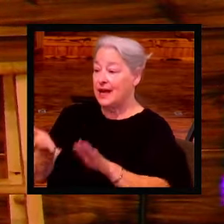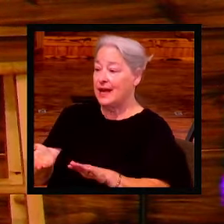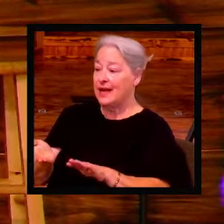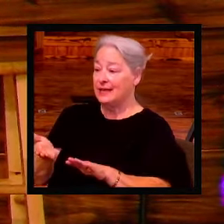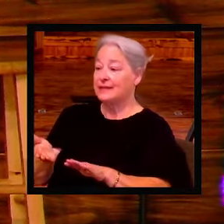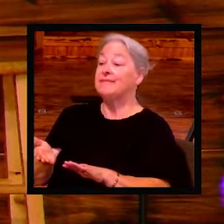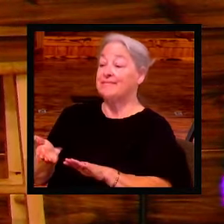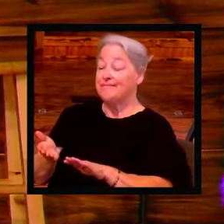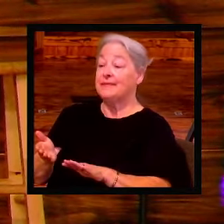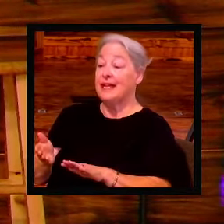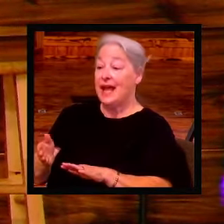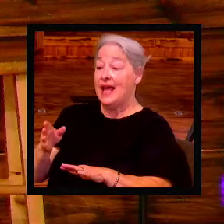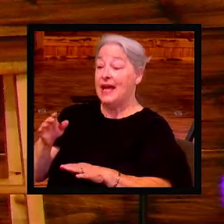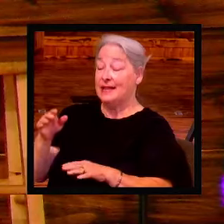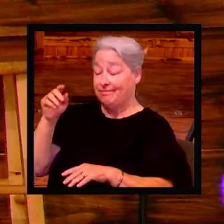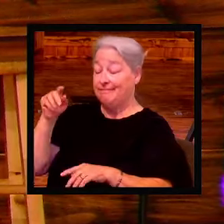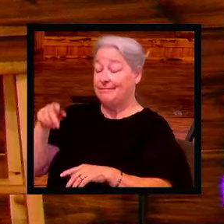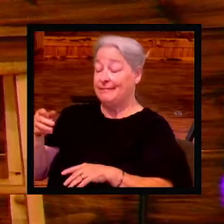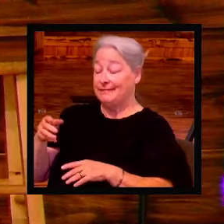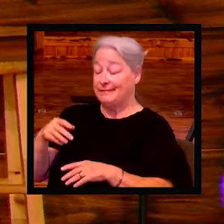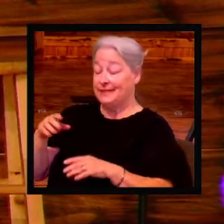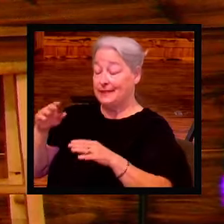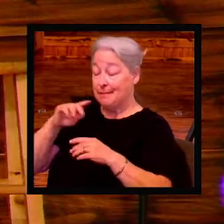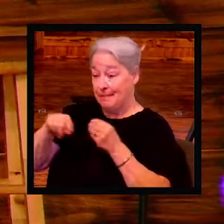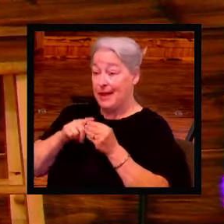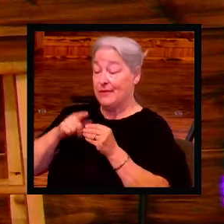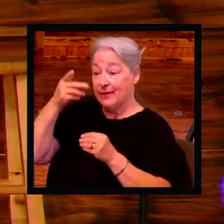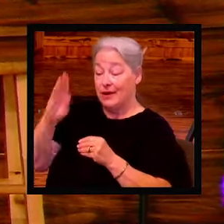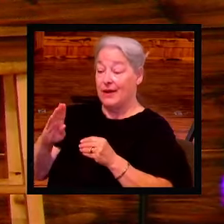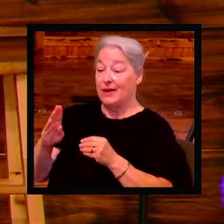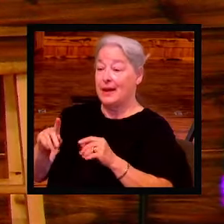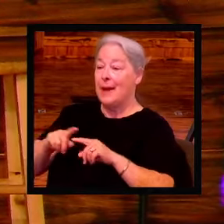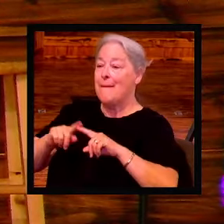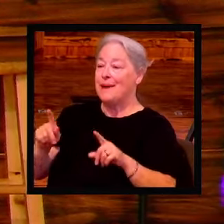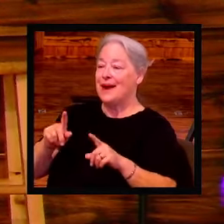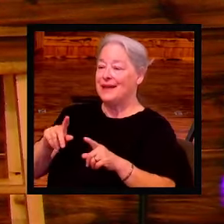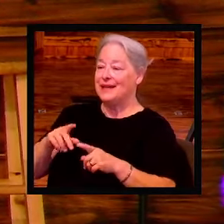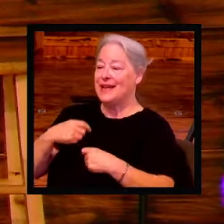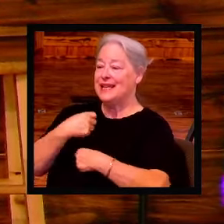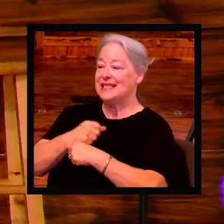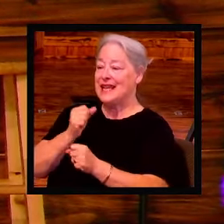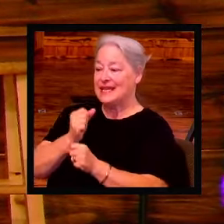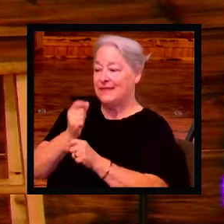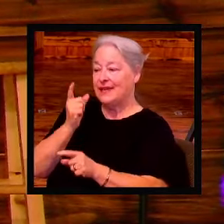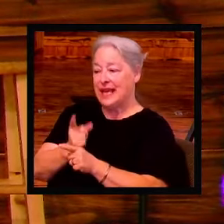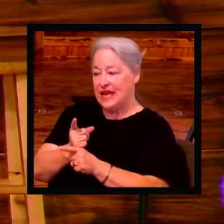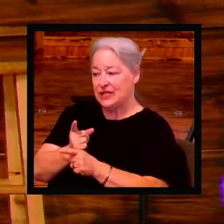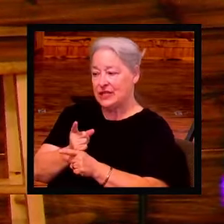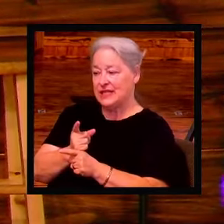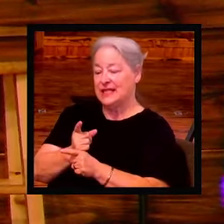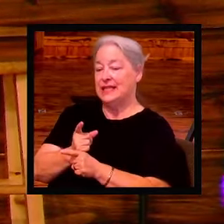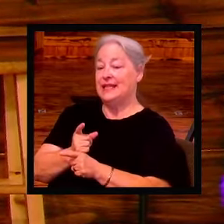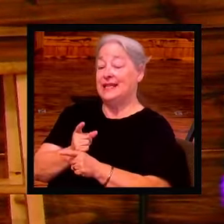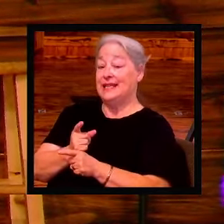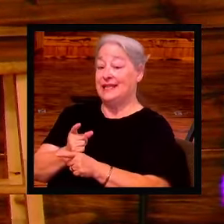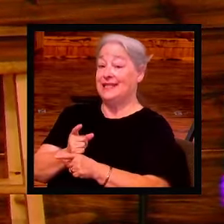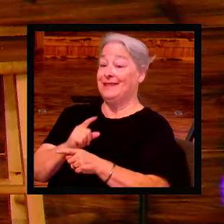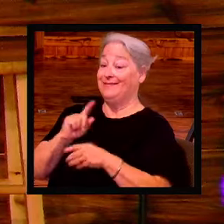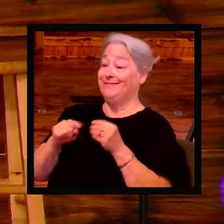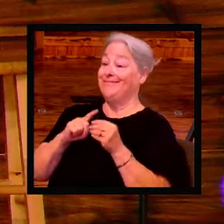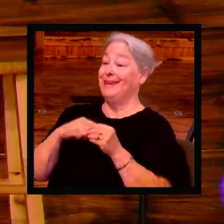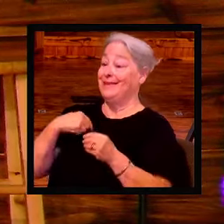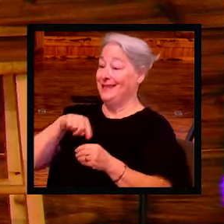is us resisting God. Amen. Finding out what is acceptable to the Lord, verse 11, and have